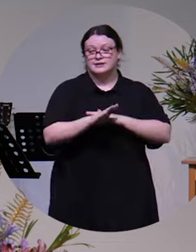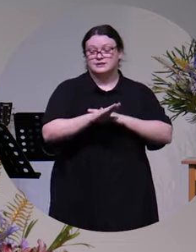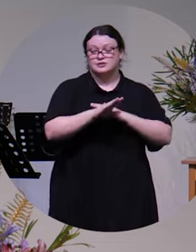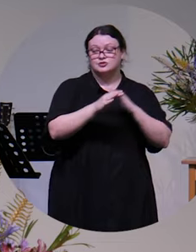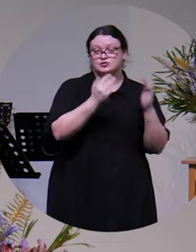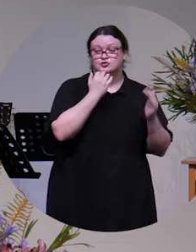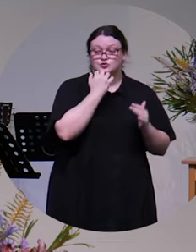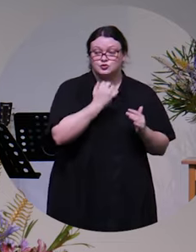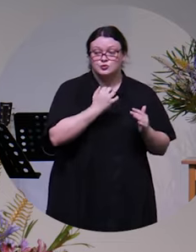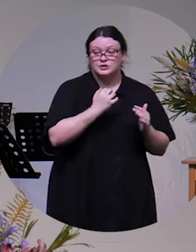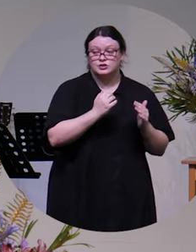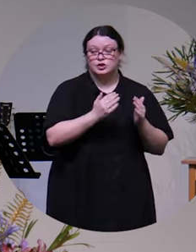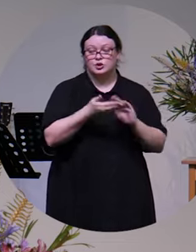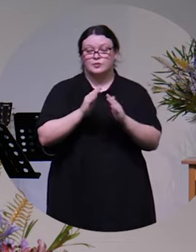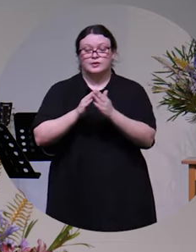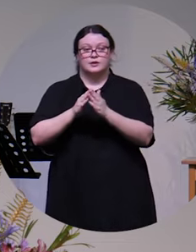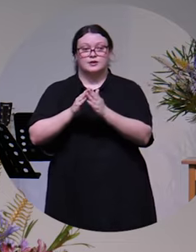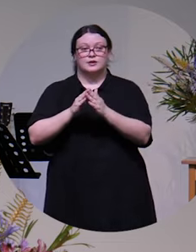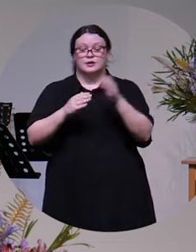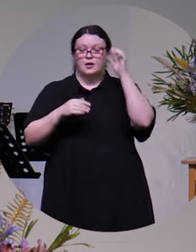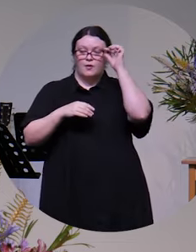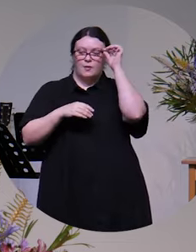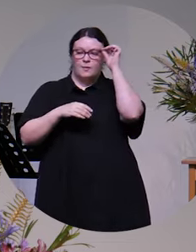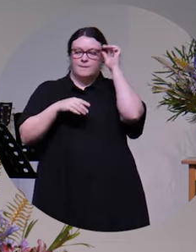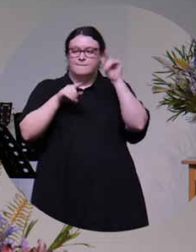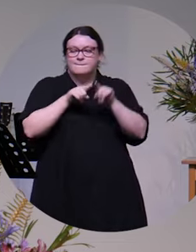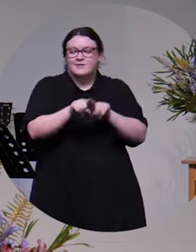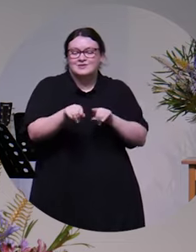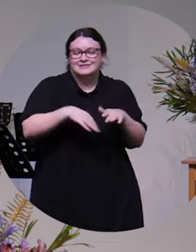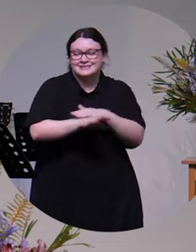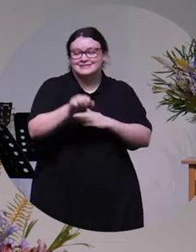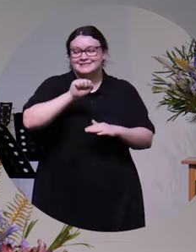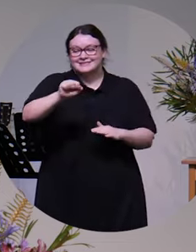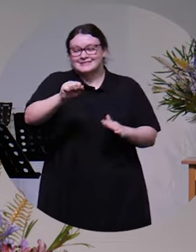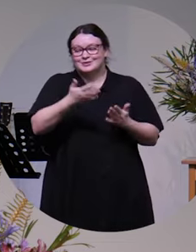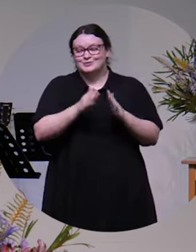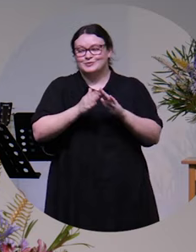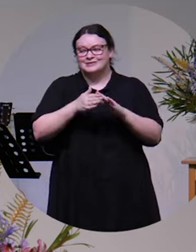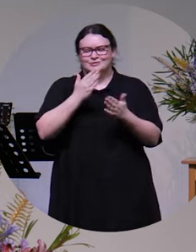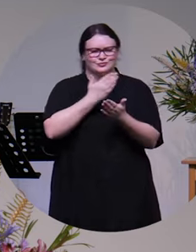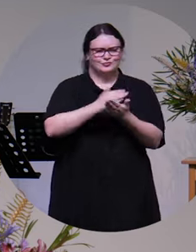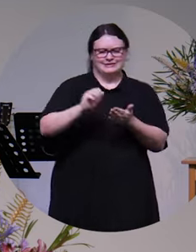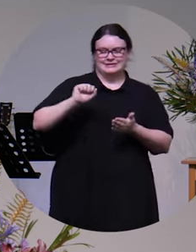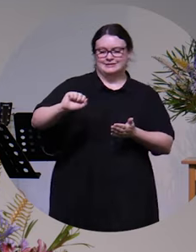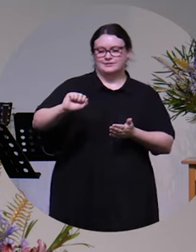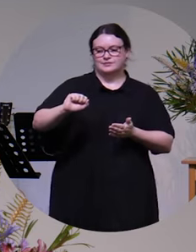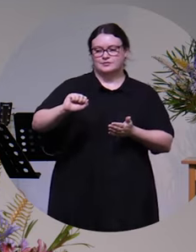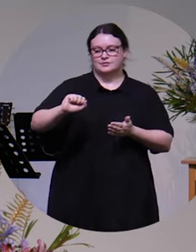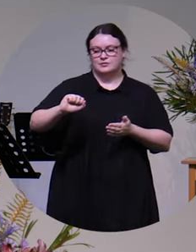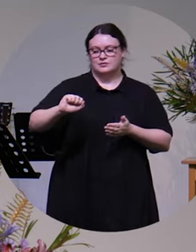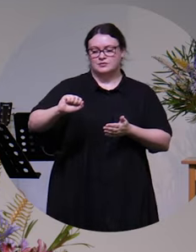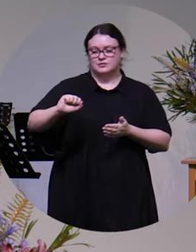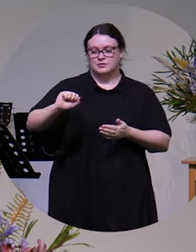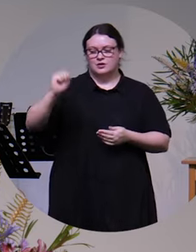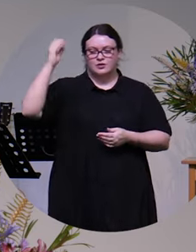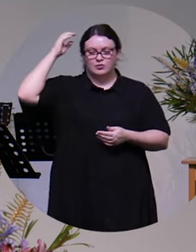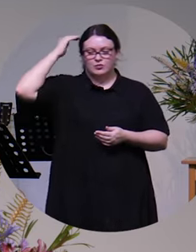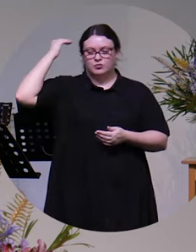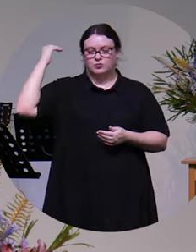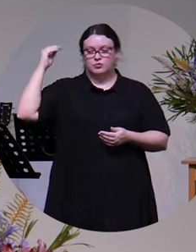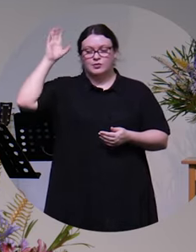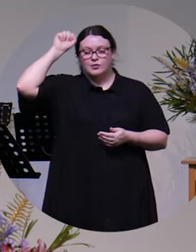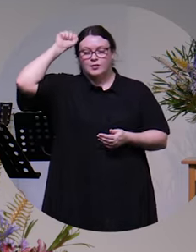crucify him, or the chief priests and the Pharisees, unable or unwilling to acknowledge him. John's Gospel, chapter 11,